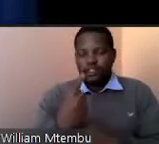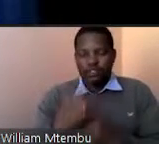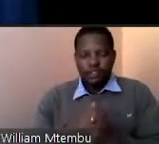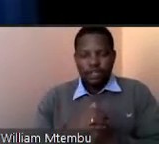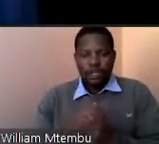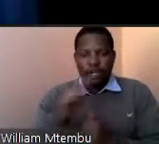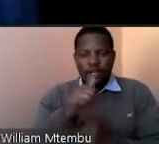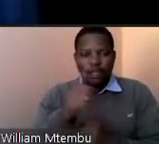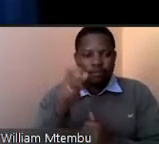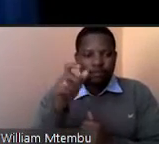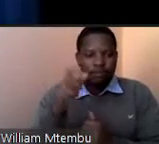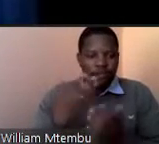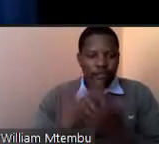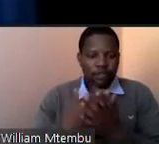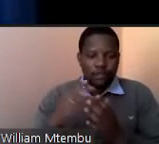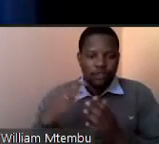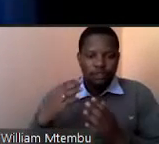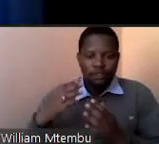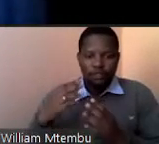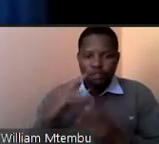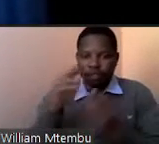taker, rapporteurs?